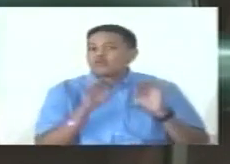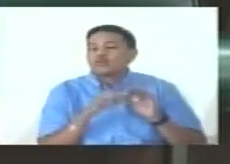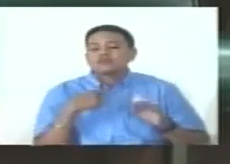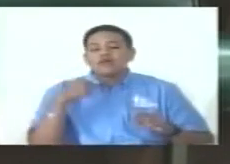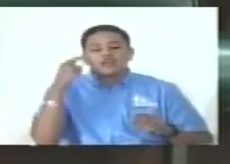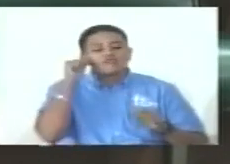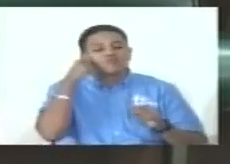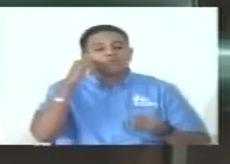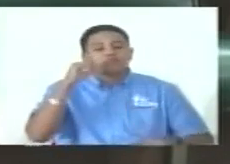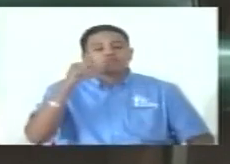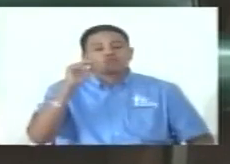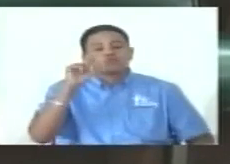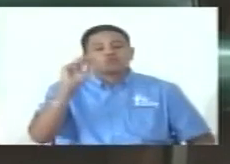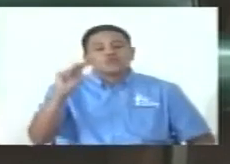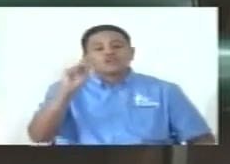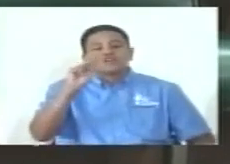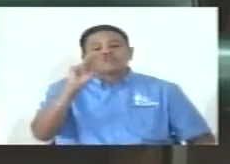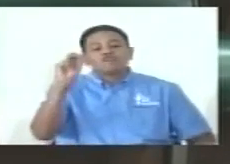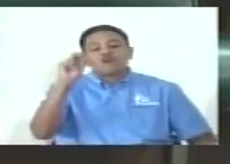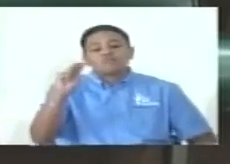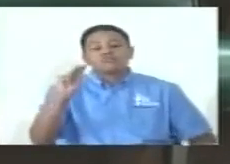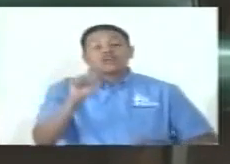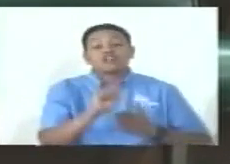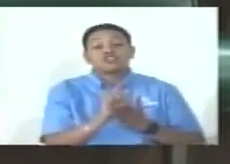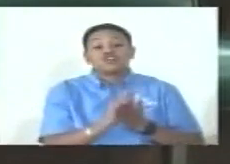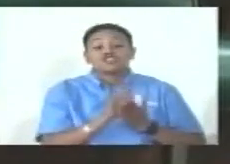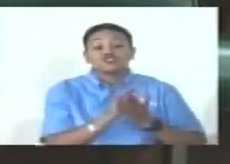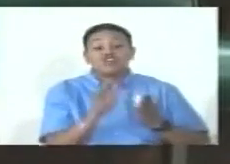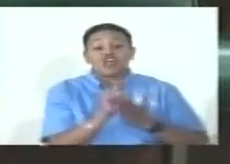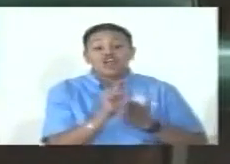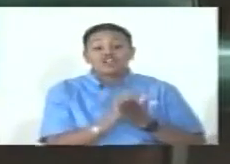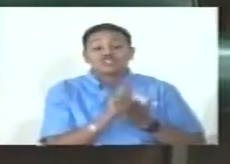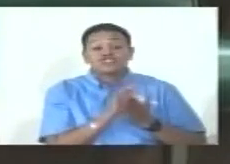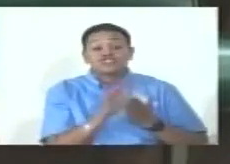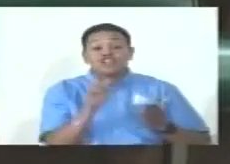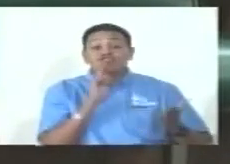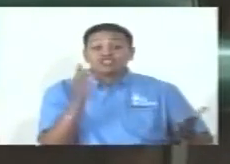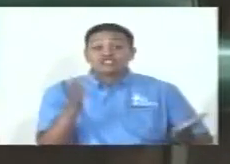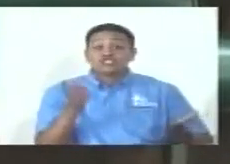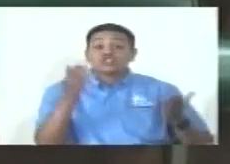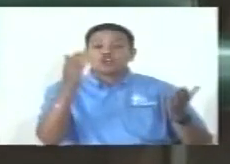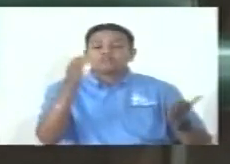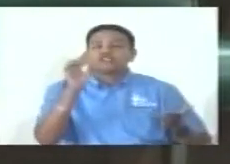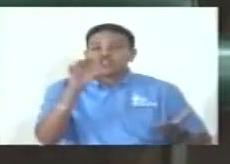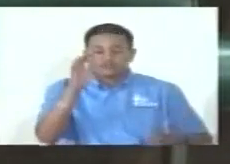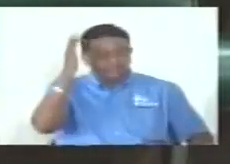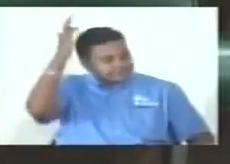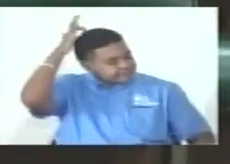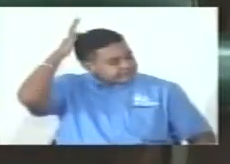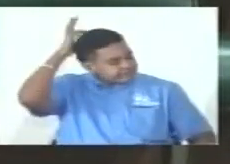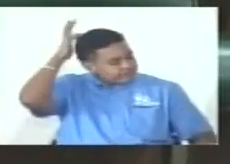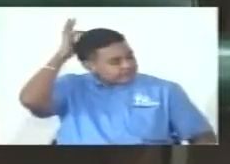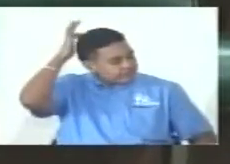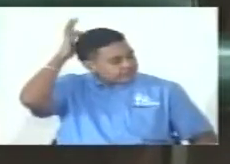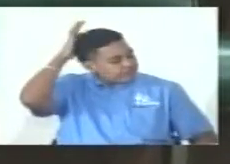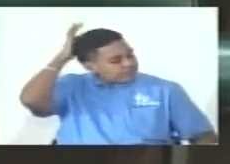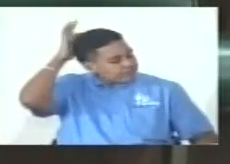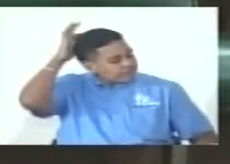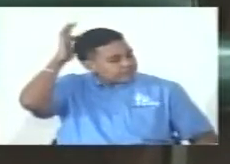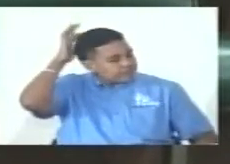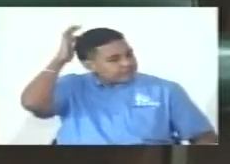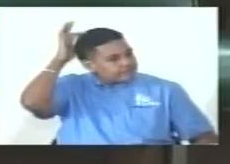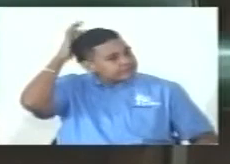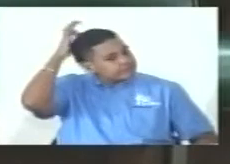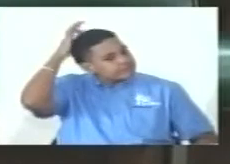Julian Robinson and the Attorney General that the Attorney General's submission that the action